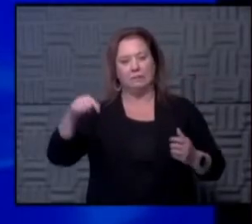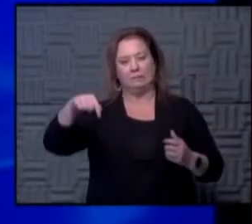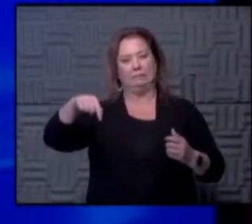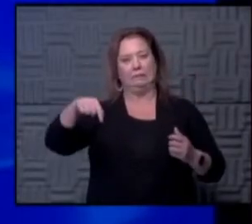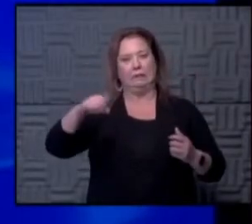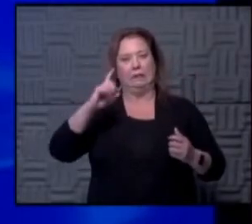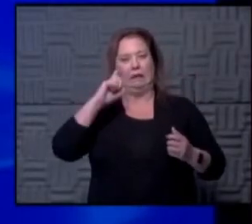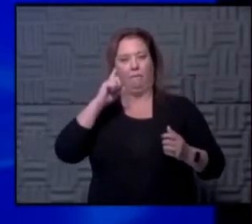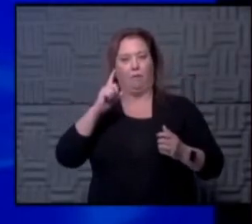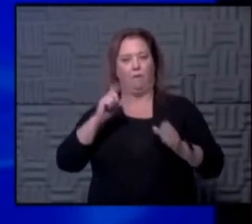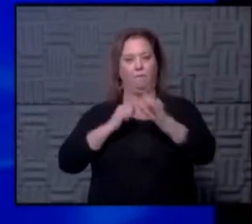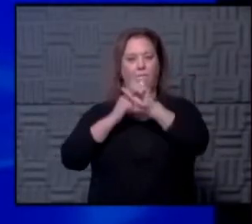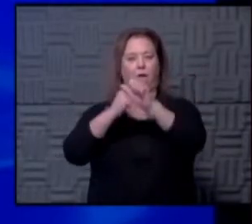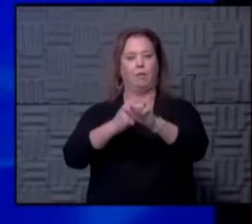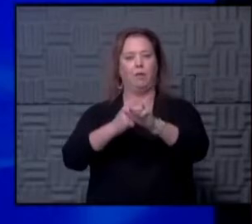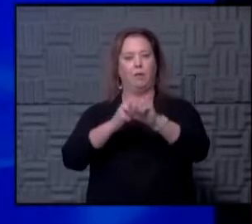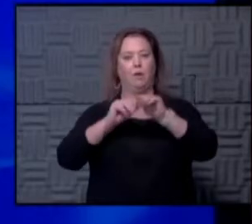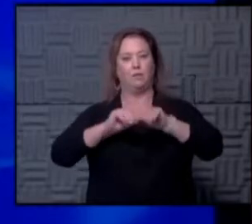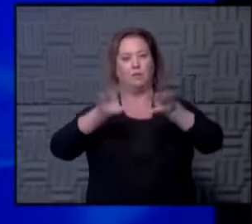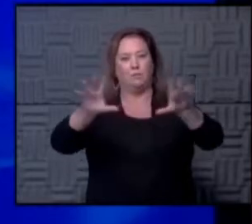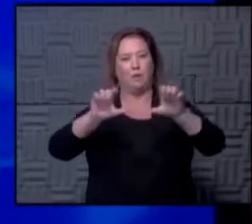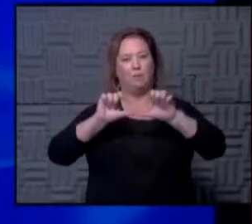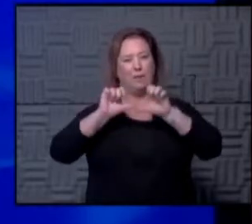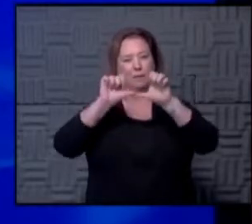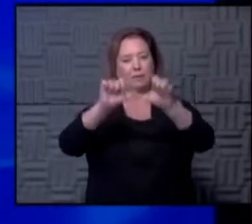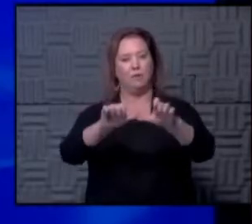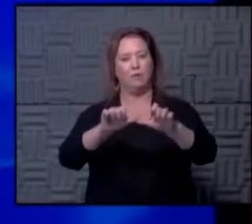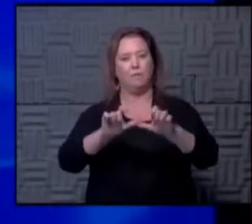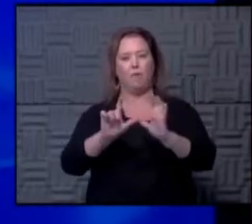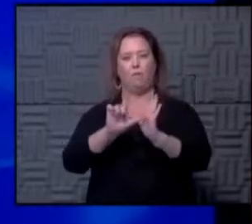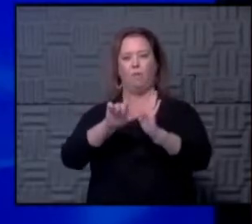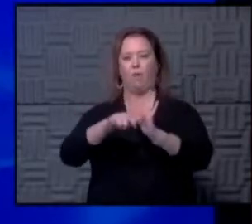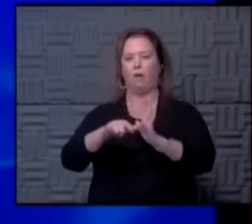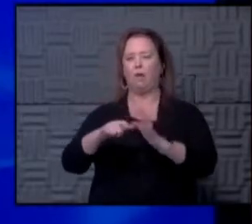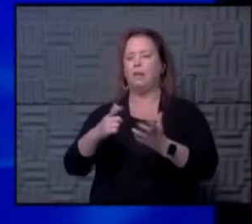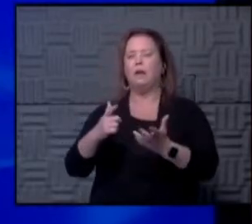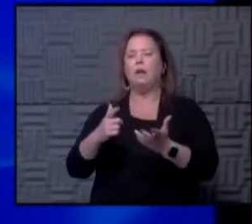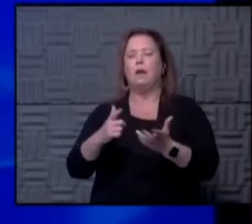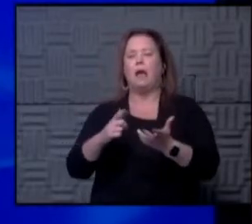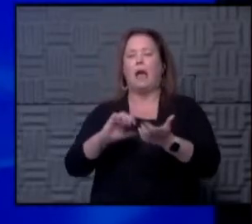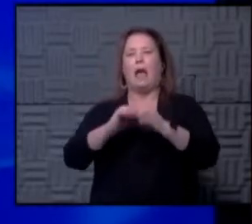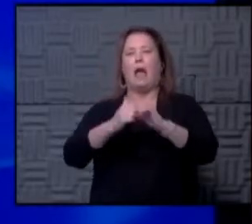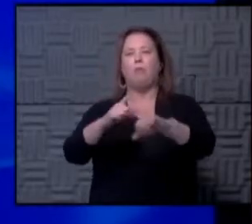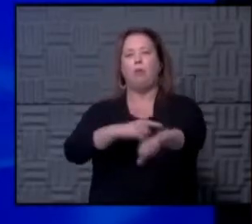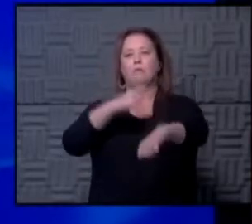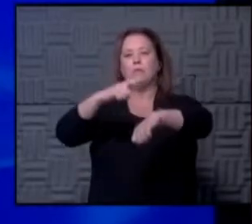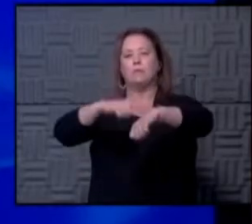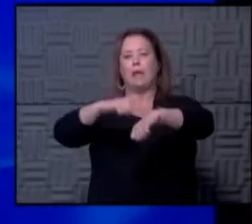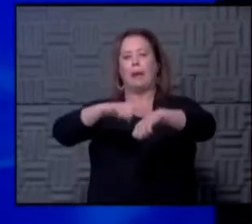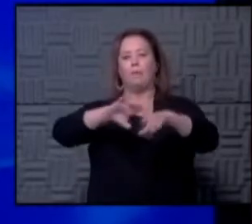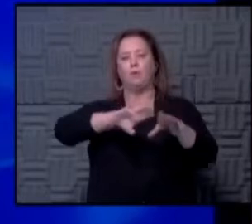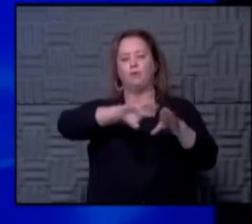this current spread would still continue for a while, right? How long would it take to bend the curve?